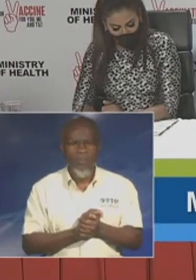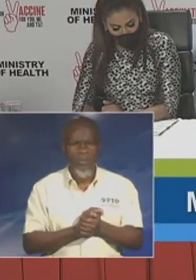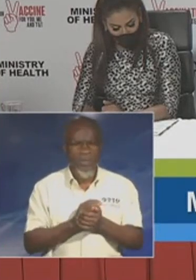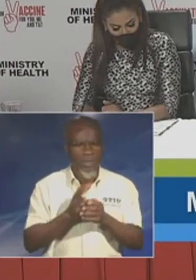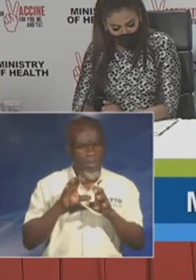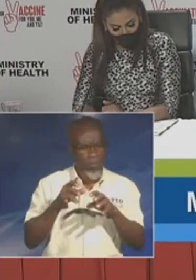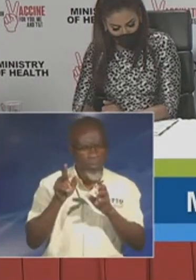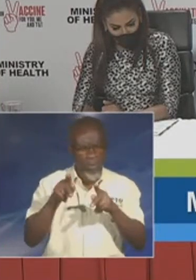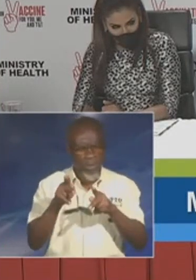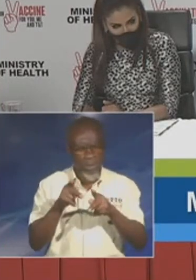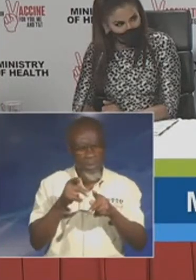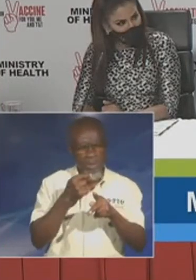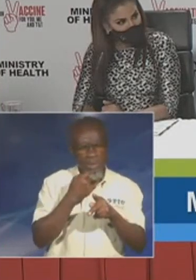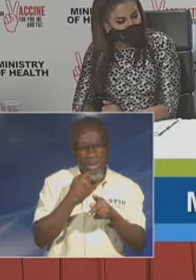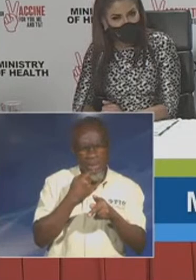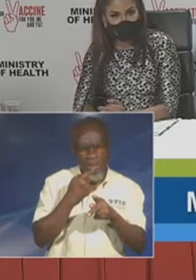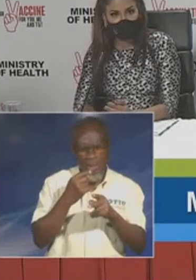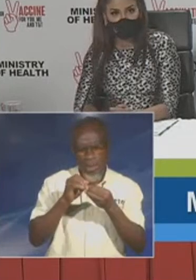please? Thank you.